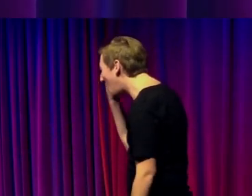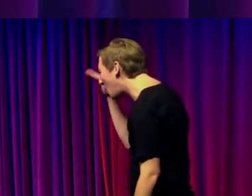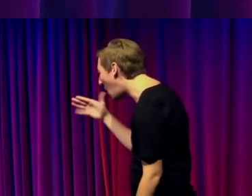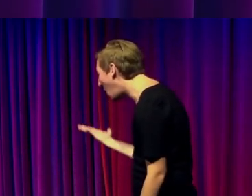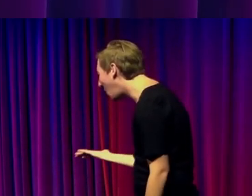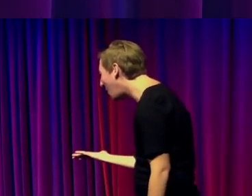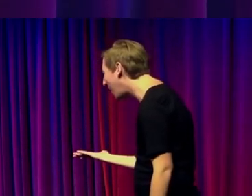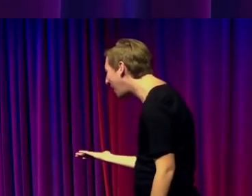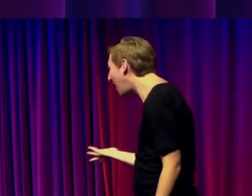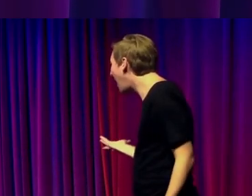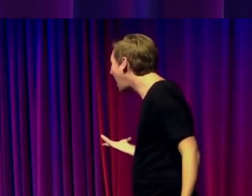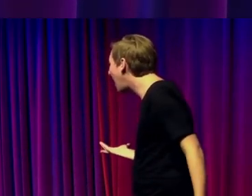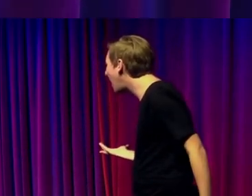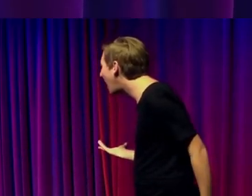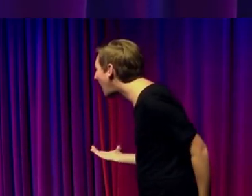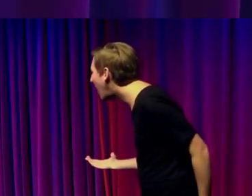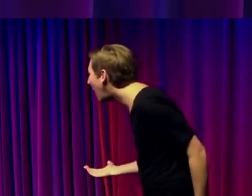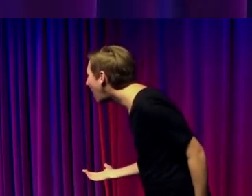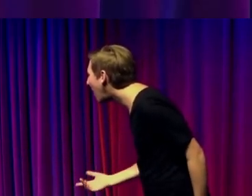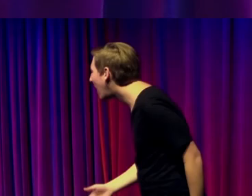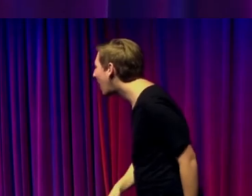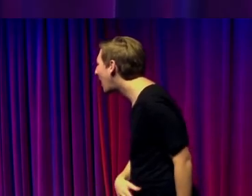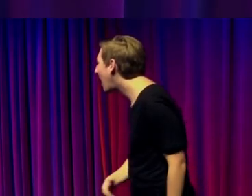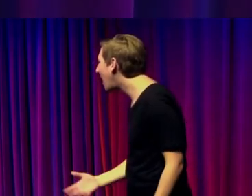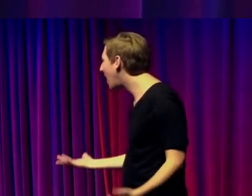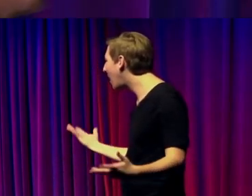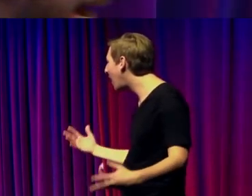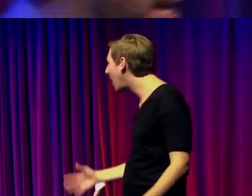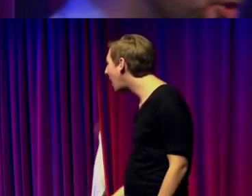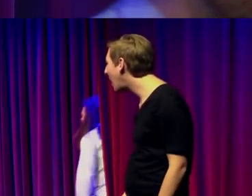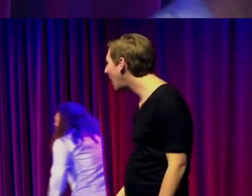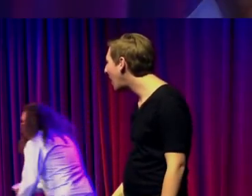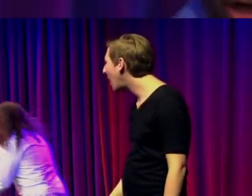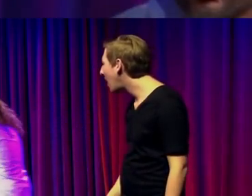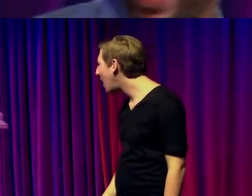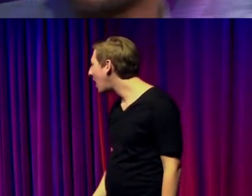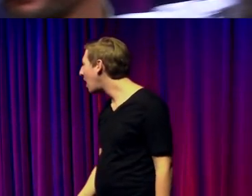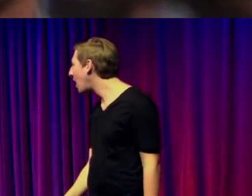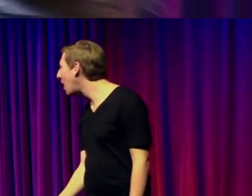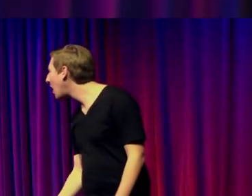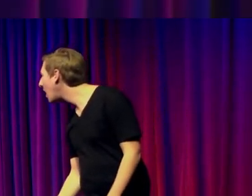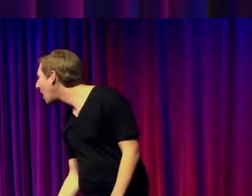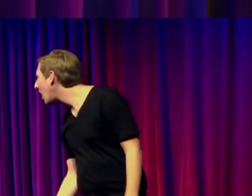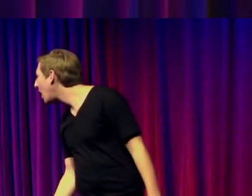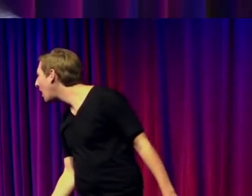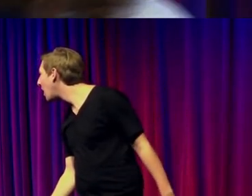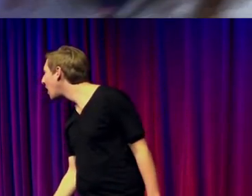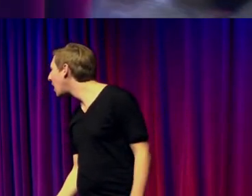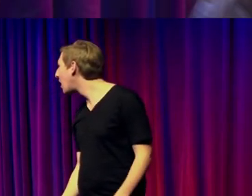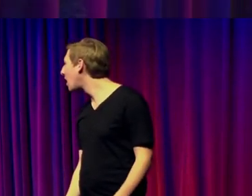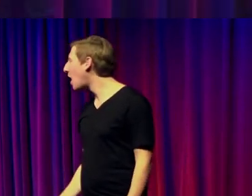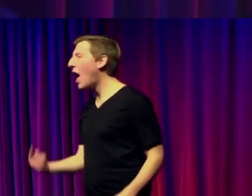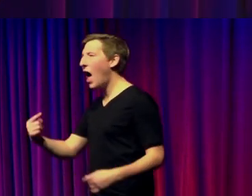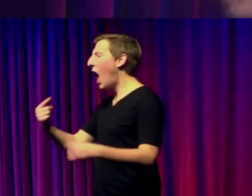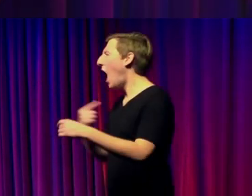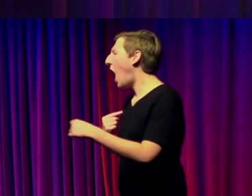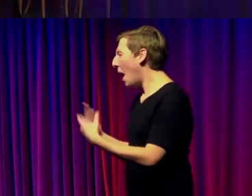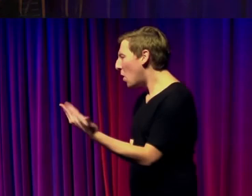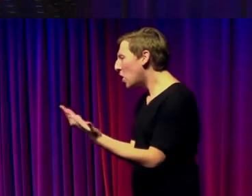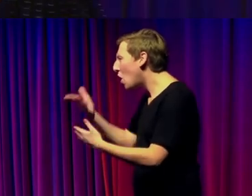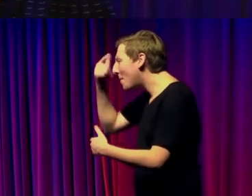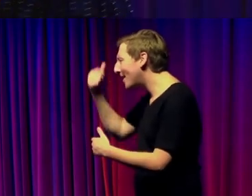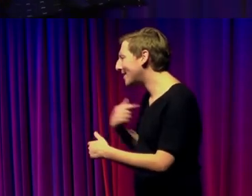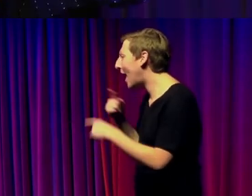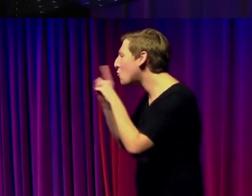Look, craps, I answered the game crap! I answered an ad on Craigslist and I'm here!